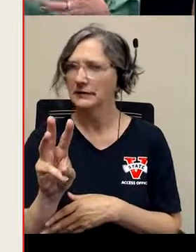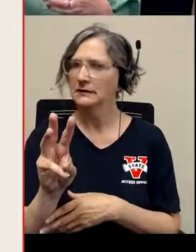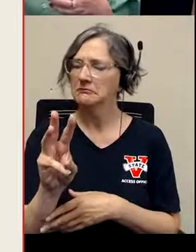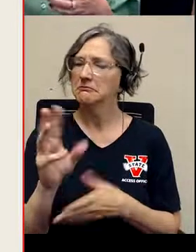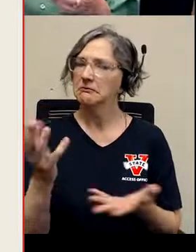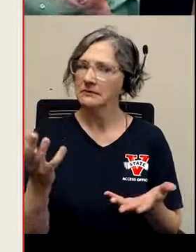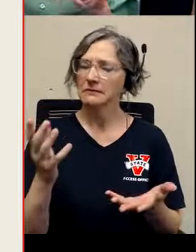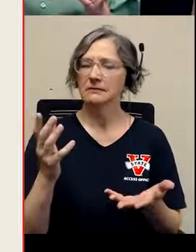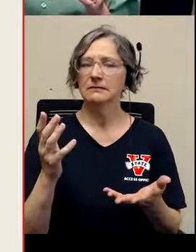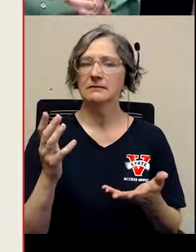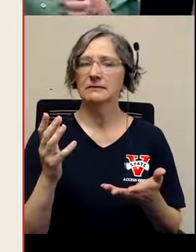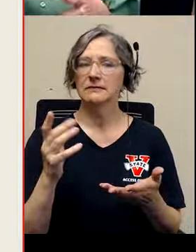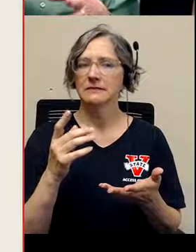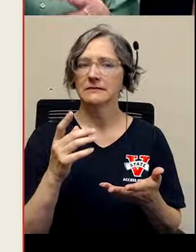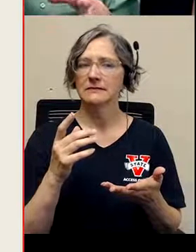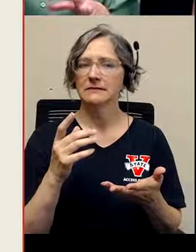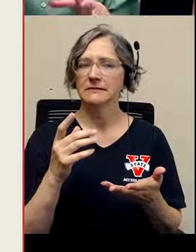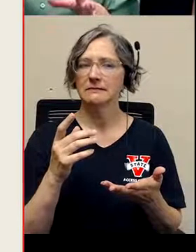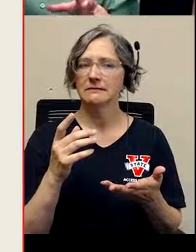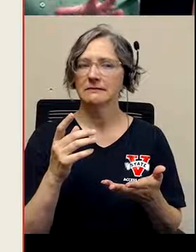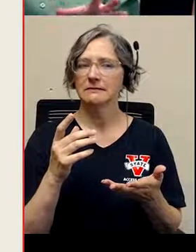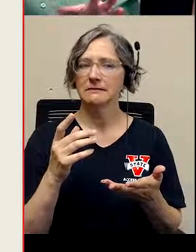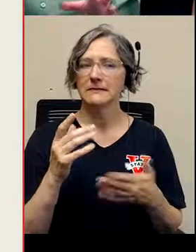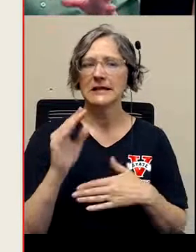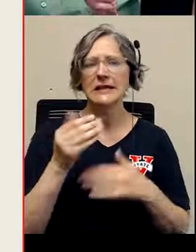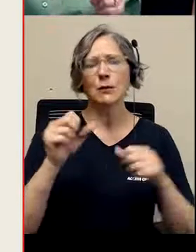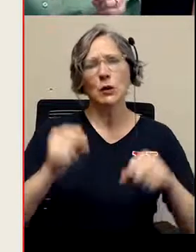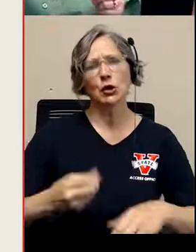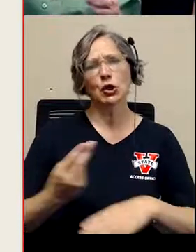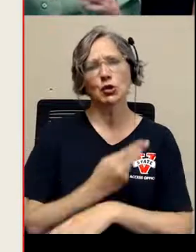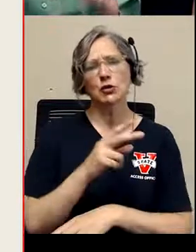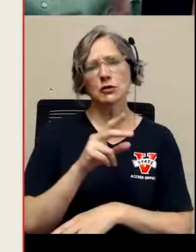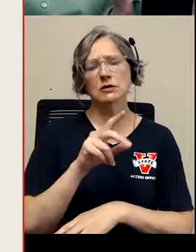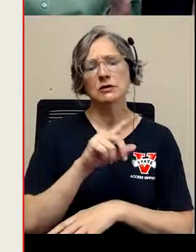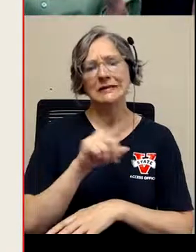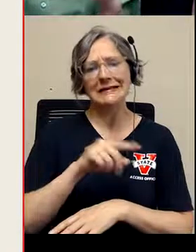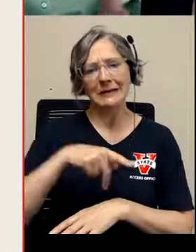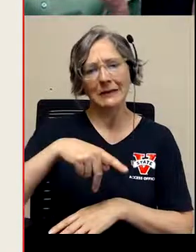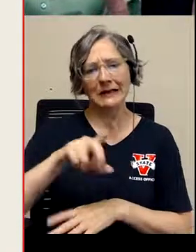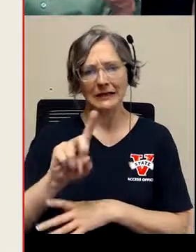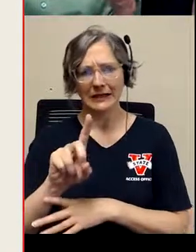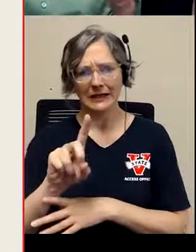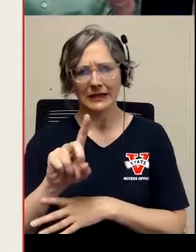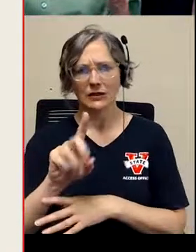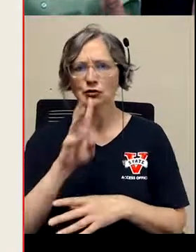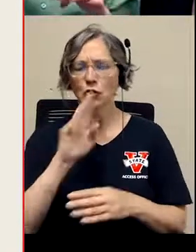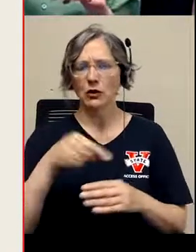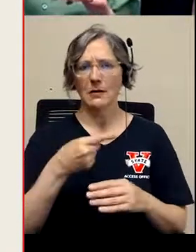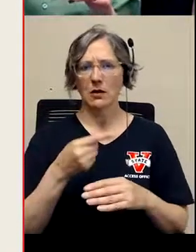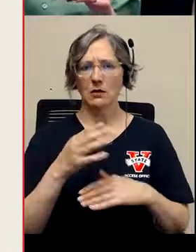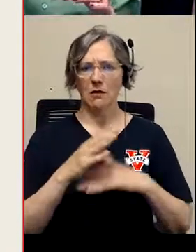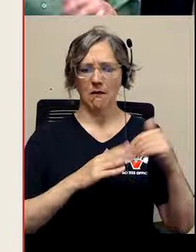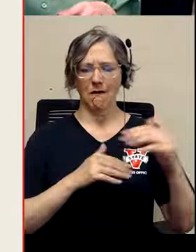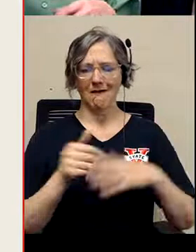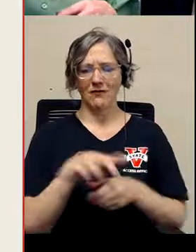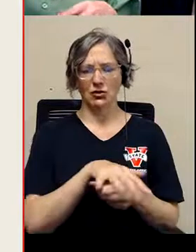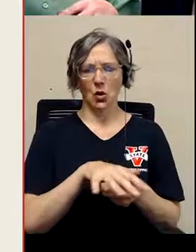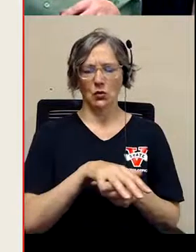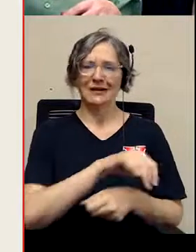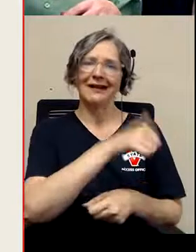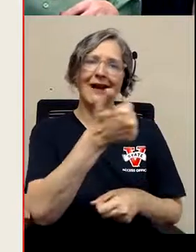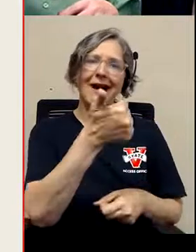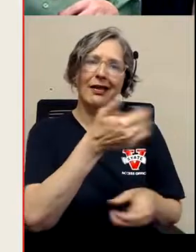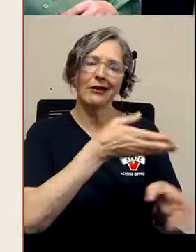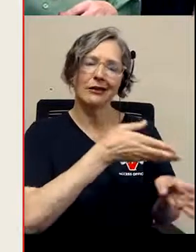we could also use Vygotsky's zone of proximal development to talk about comfort zones in other areas. So we use